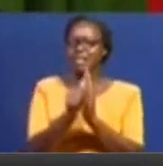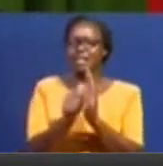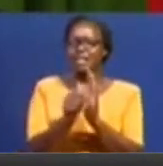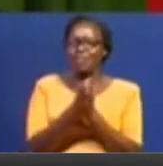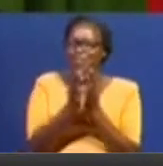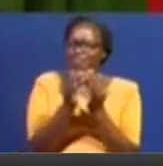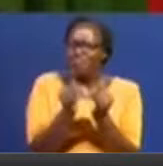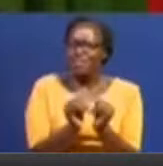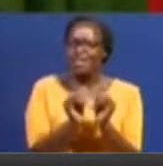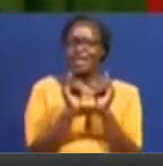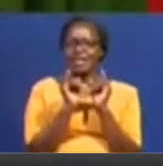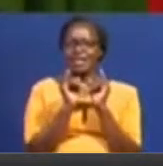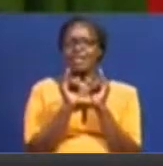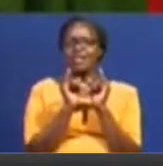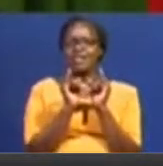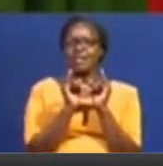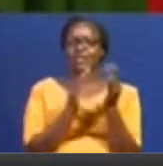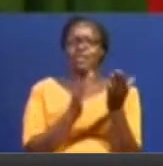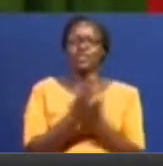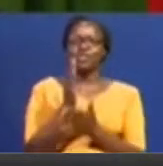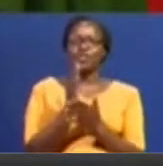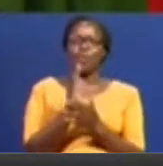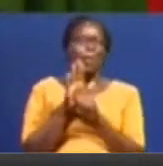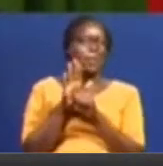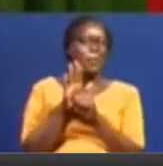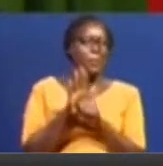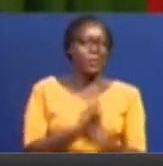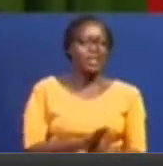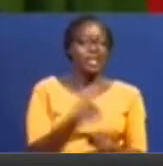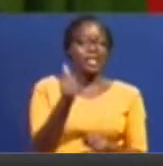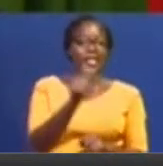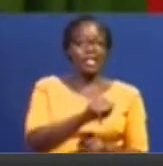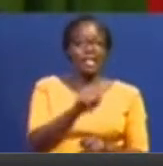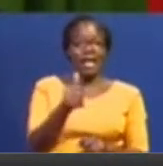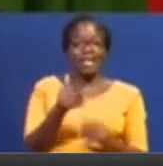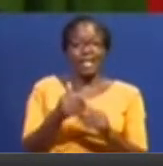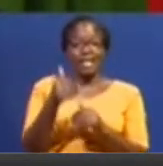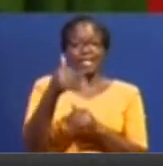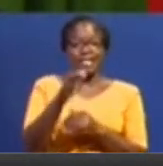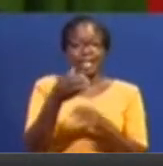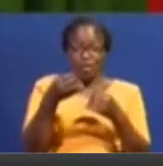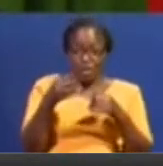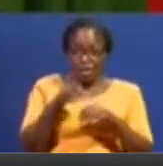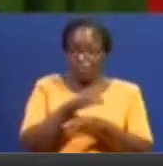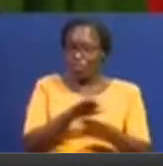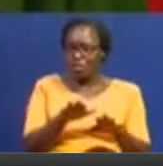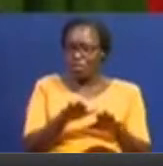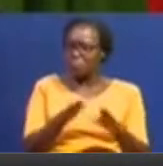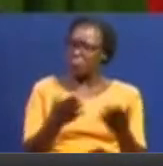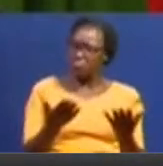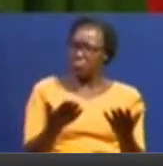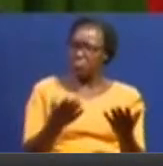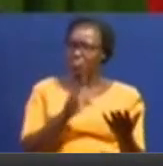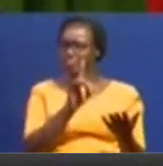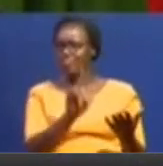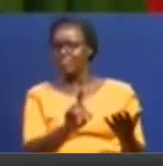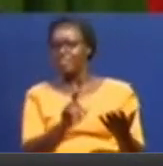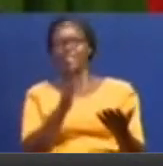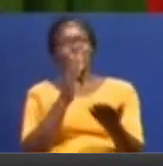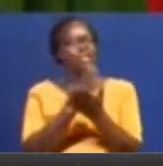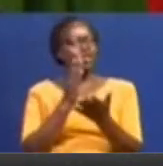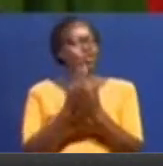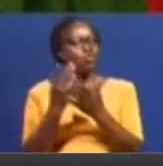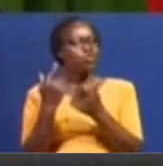to test through pressure and any other external influences, and you've really